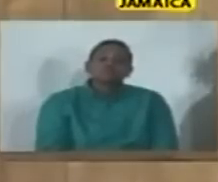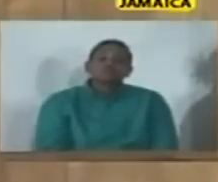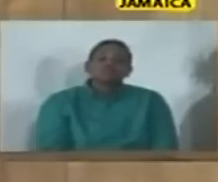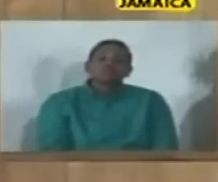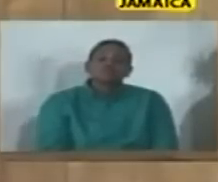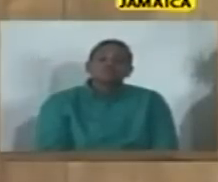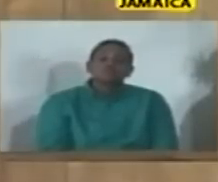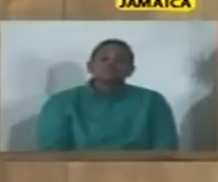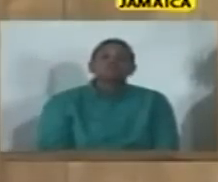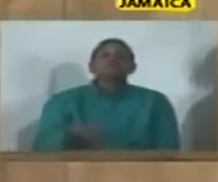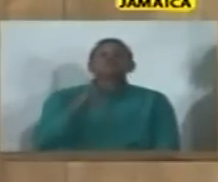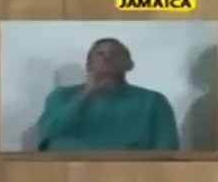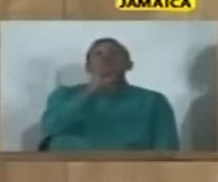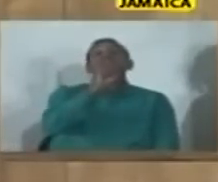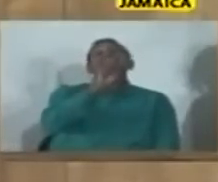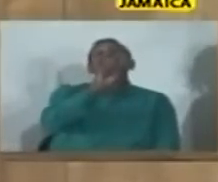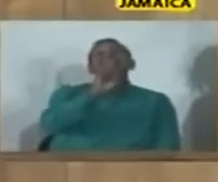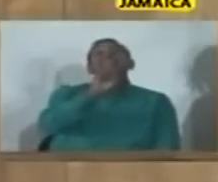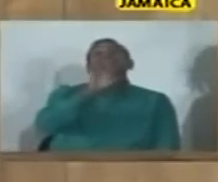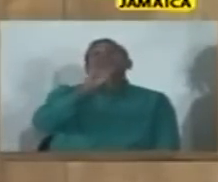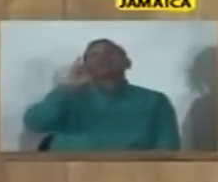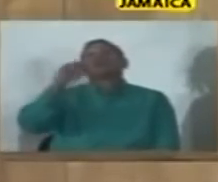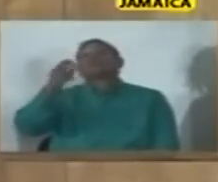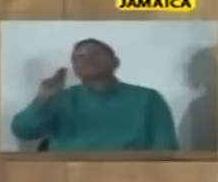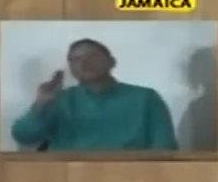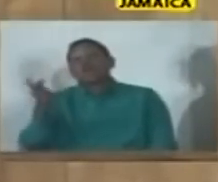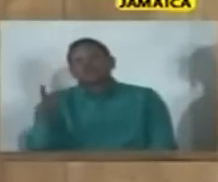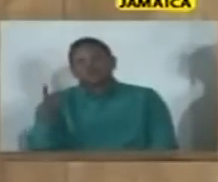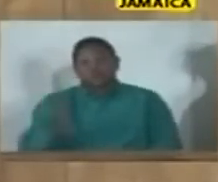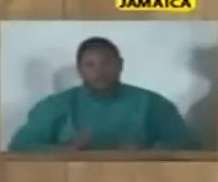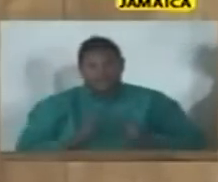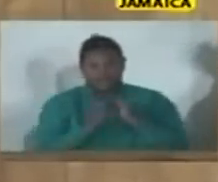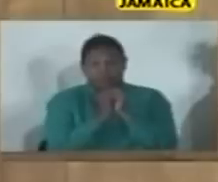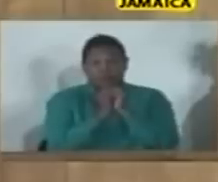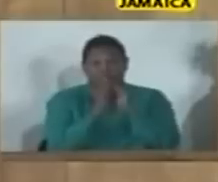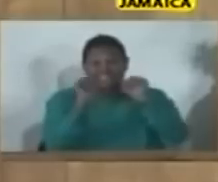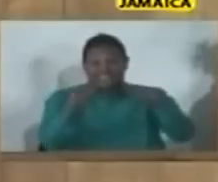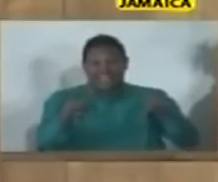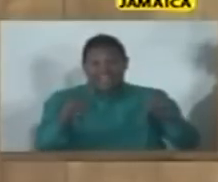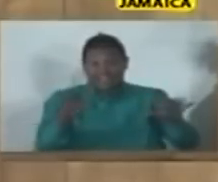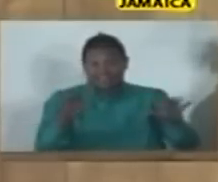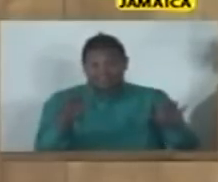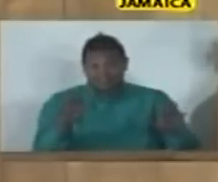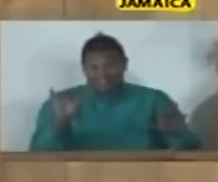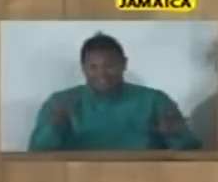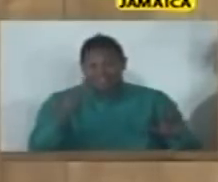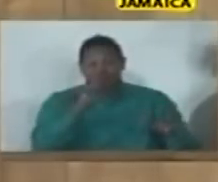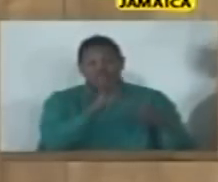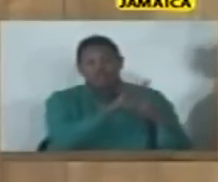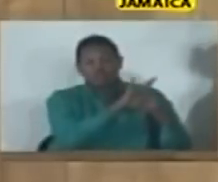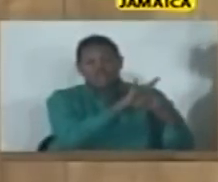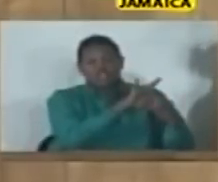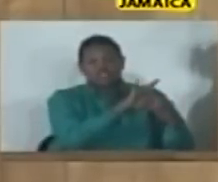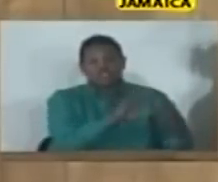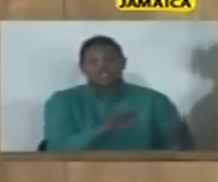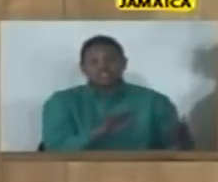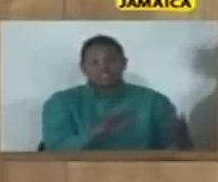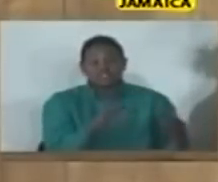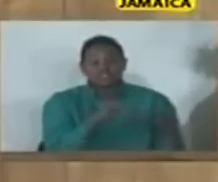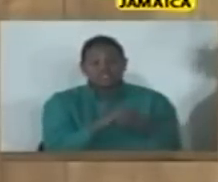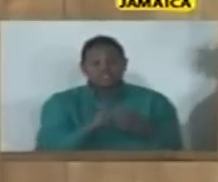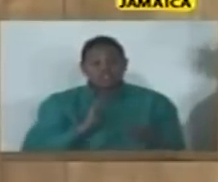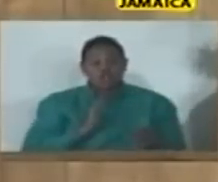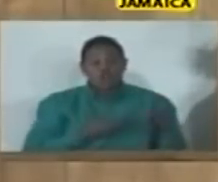Steve and John can cohabitate, and that is a relationship in